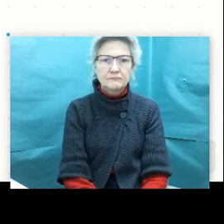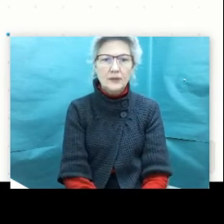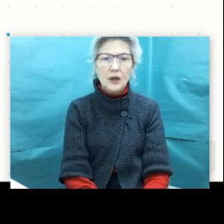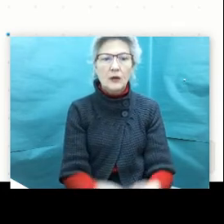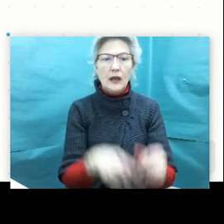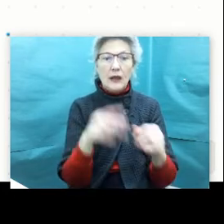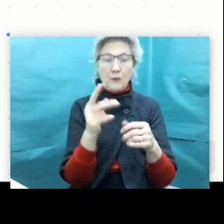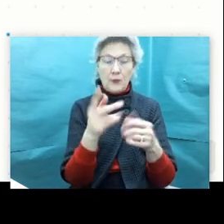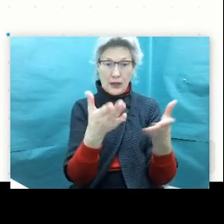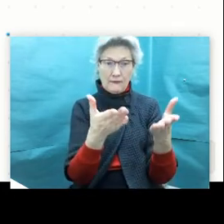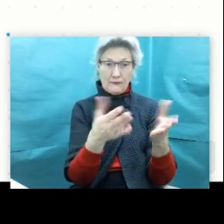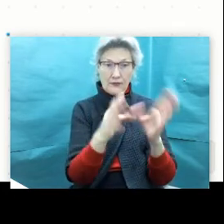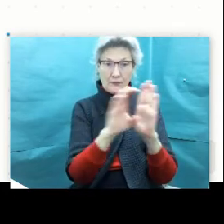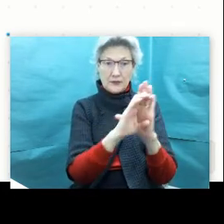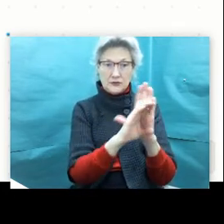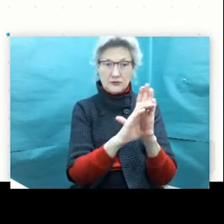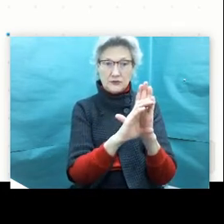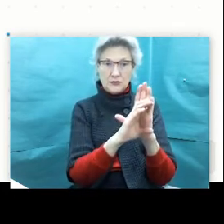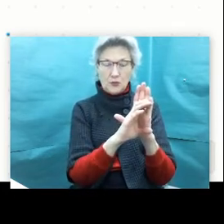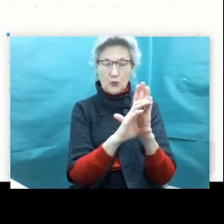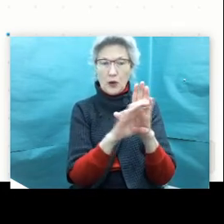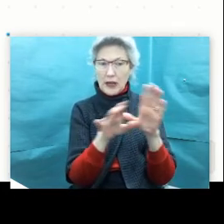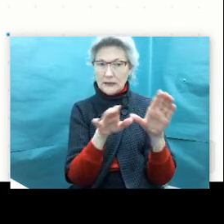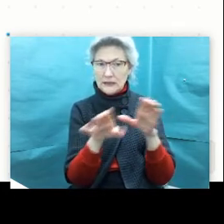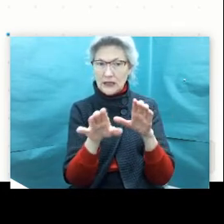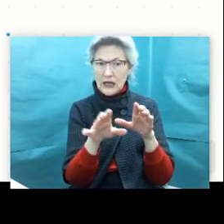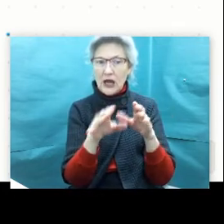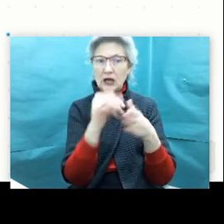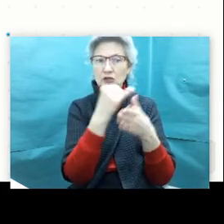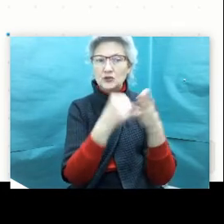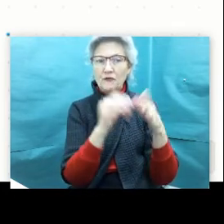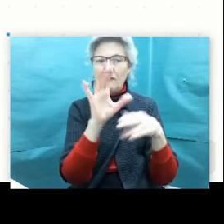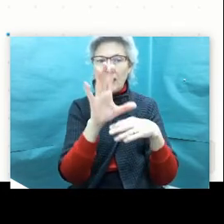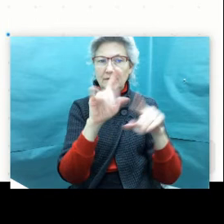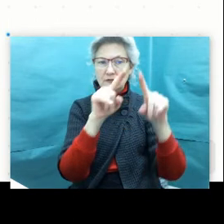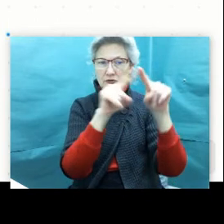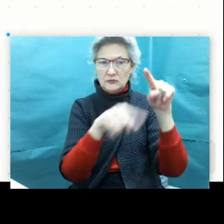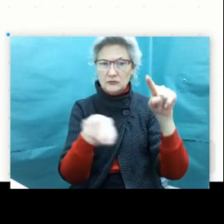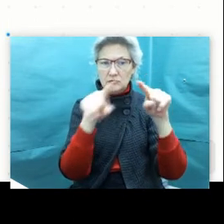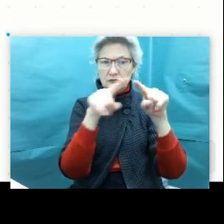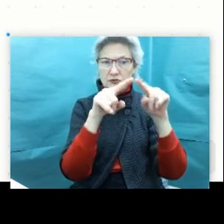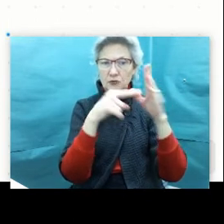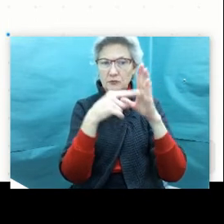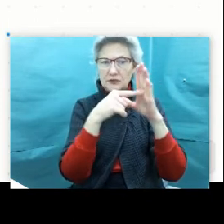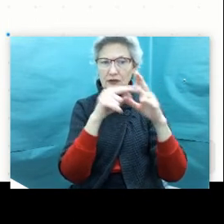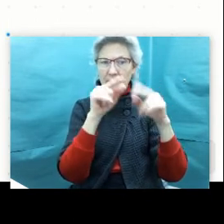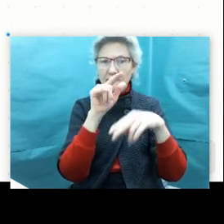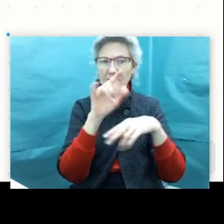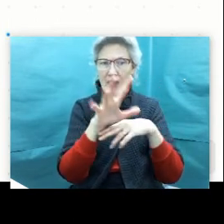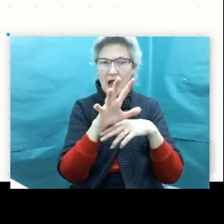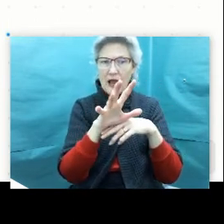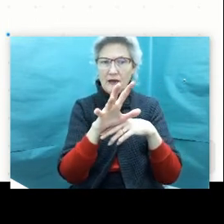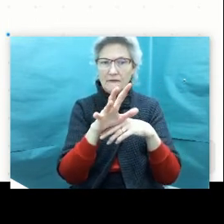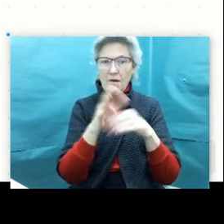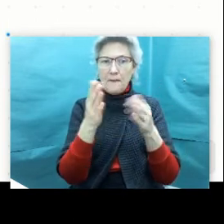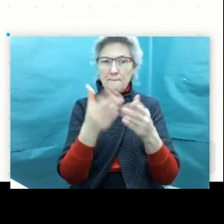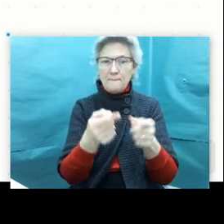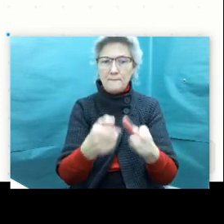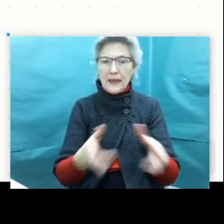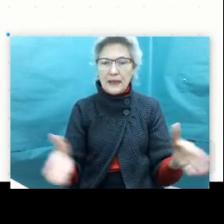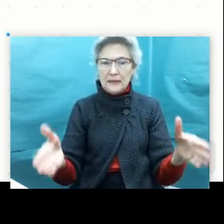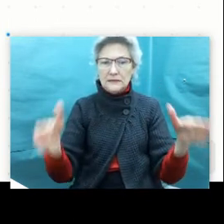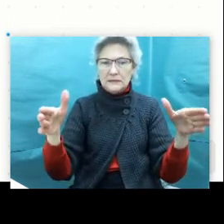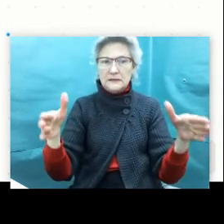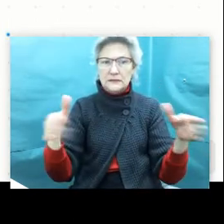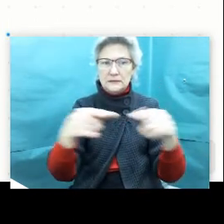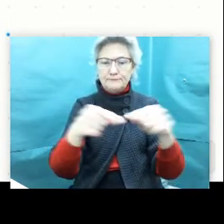Okay, so here we have our model. And what I did was I drew 5 circles to represent the 5 batches, and I broke those into